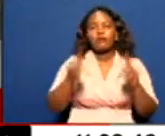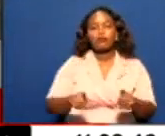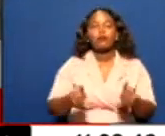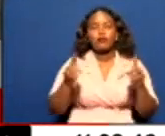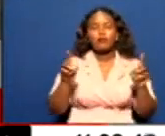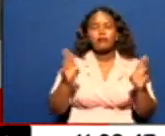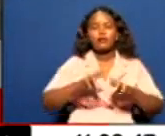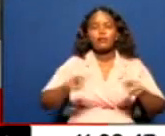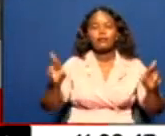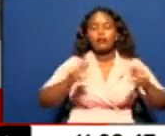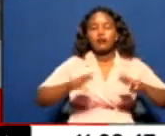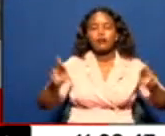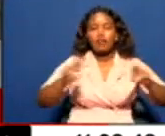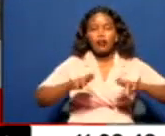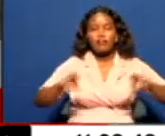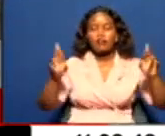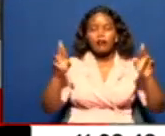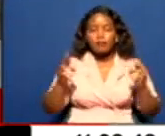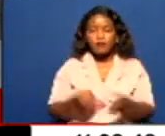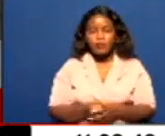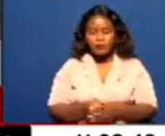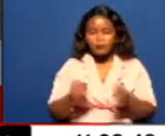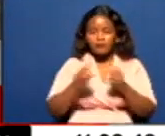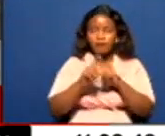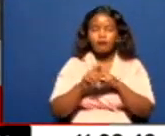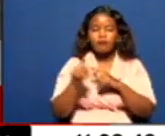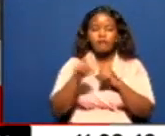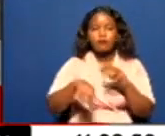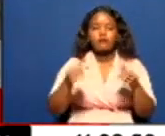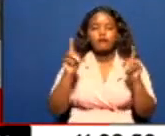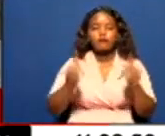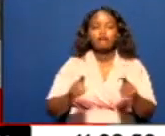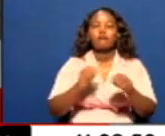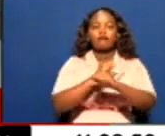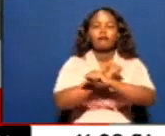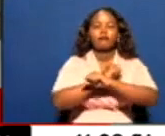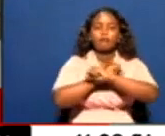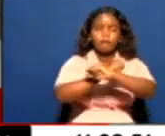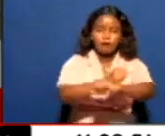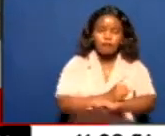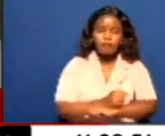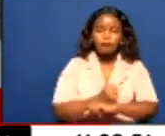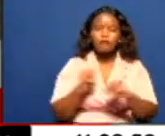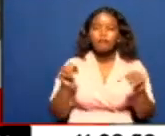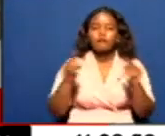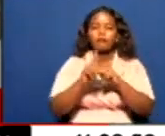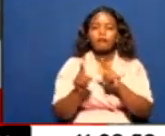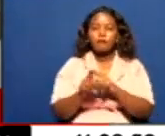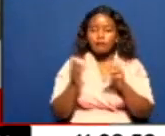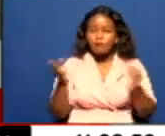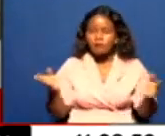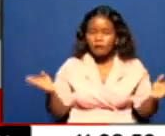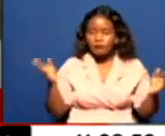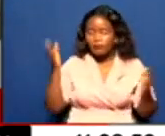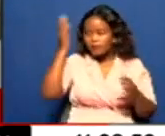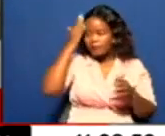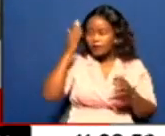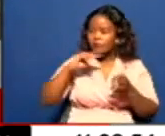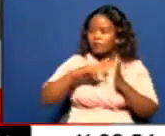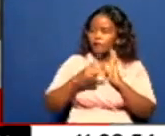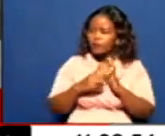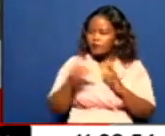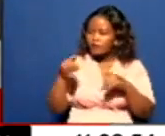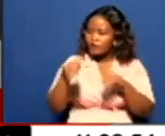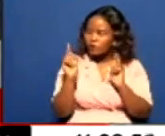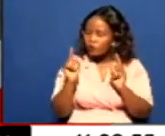don't defend and protect our motherland, our country. Yes. And defending doesn't mean that you carry a gun. It doesn't mean that you're the one who is there to be,